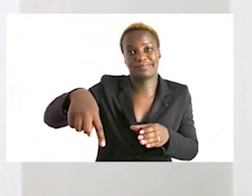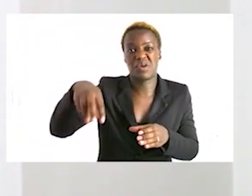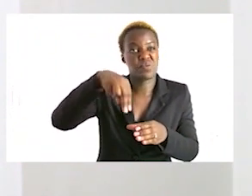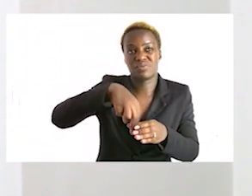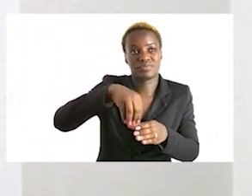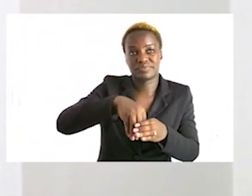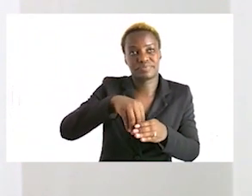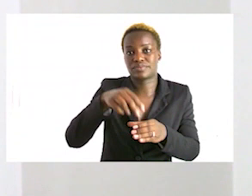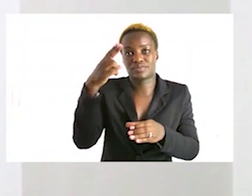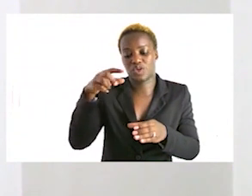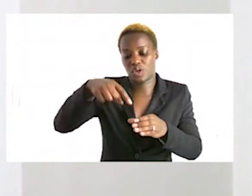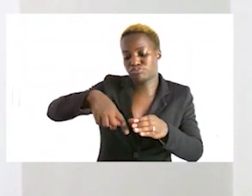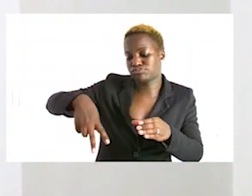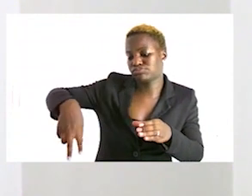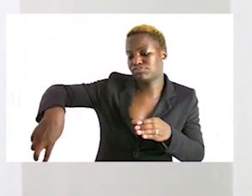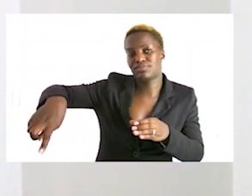inside. And how about now?